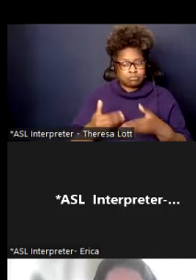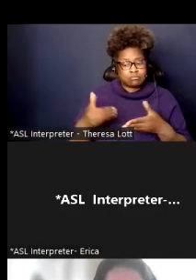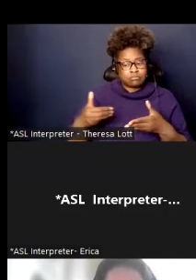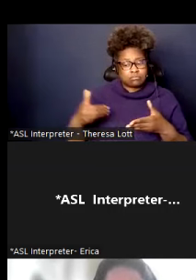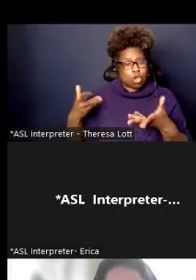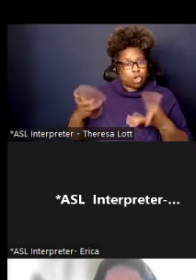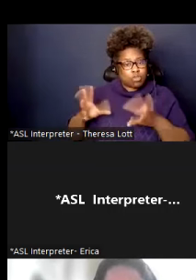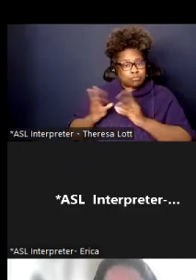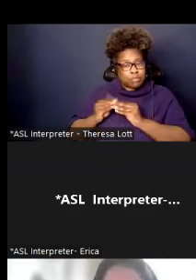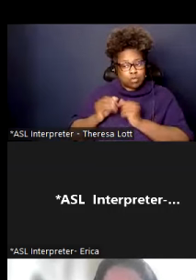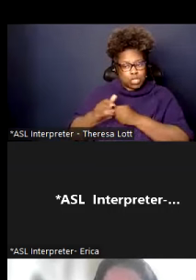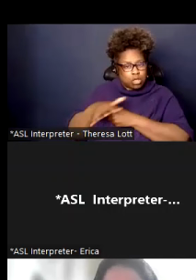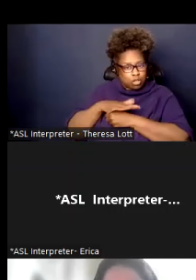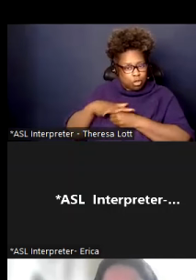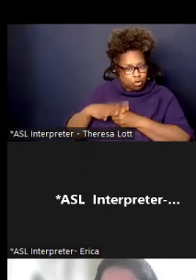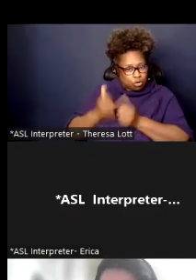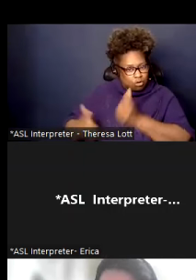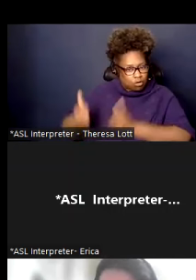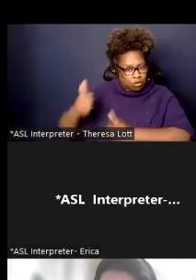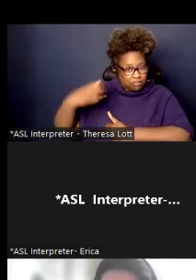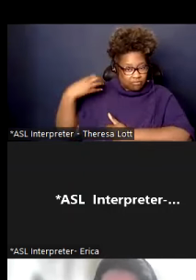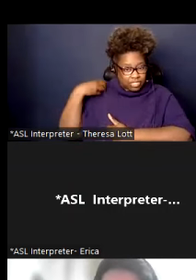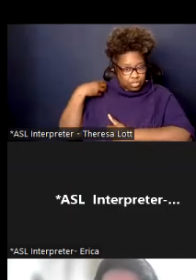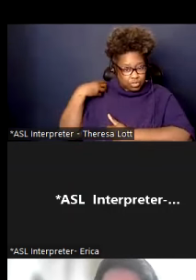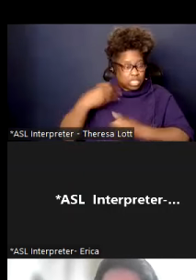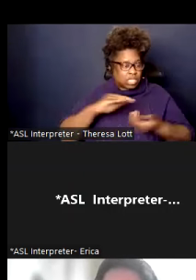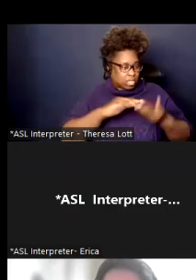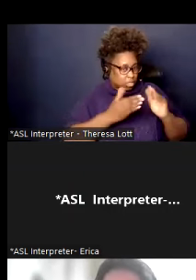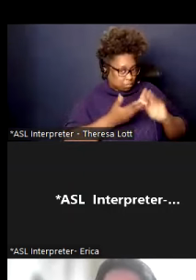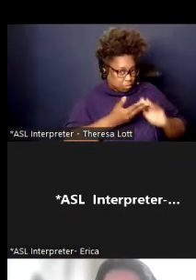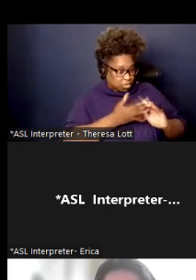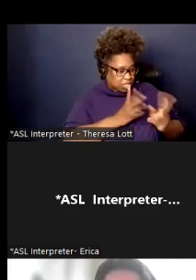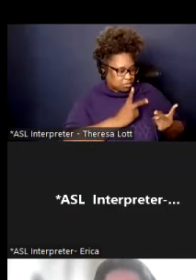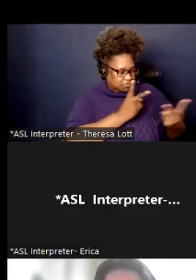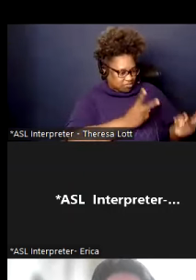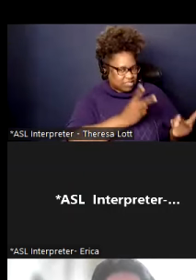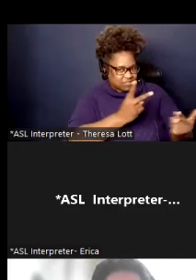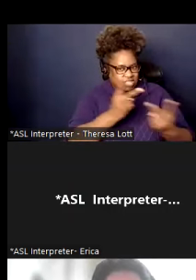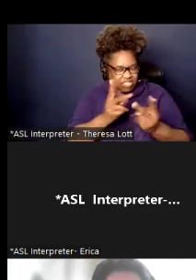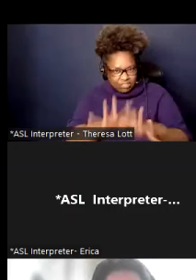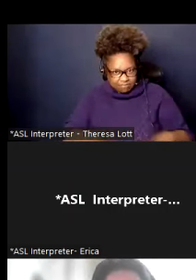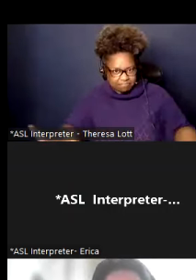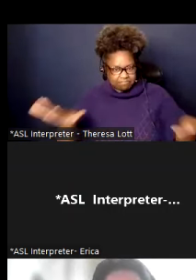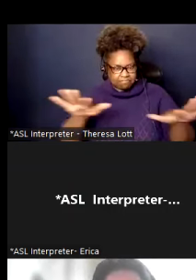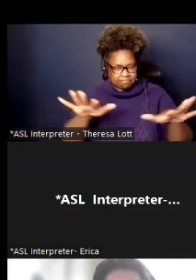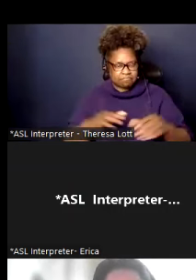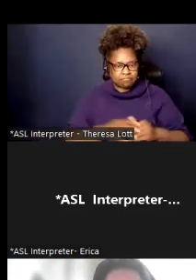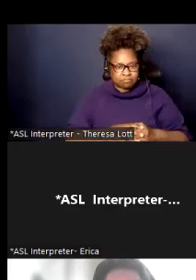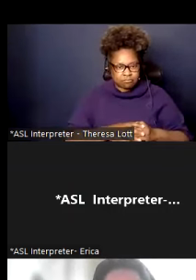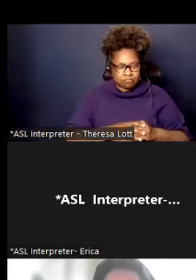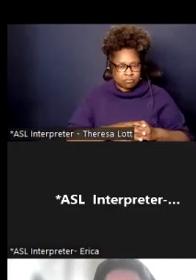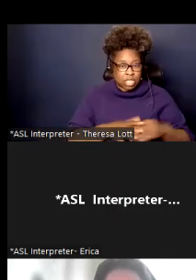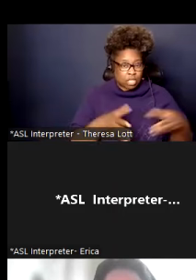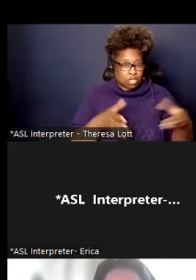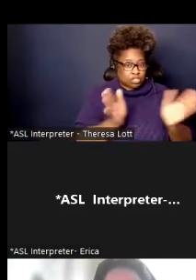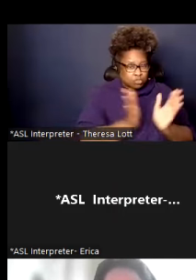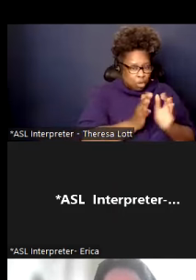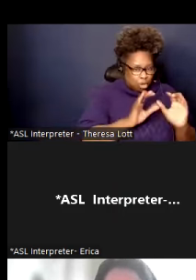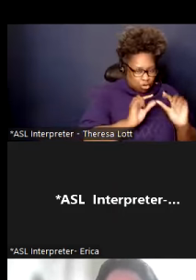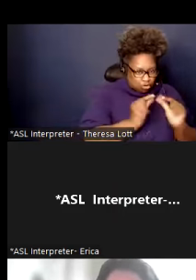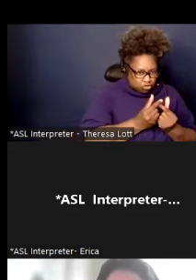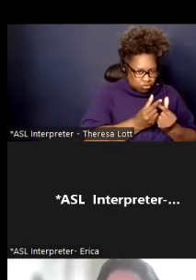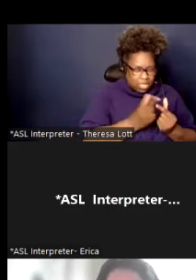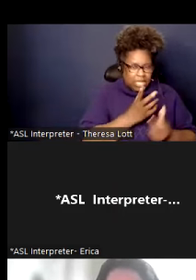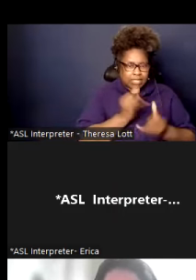and visited with community members across the region. We've held small group and interview meetings with